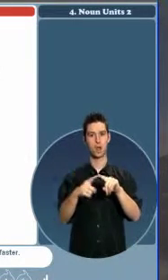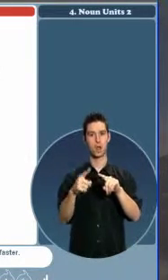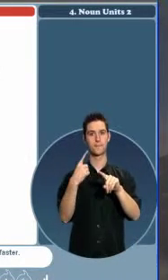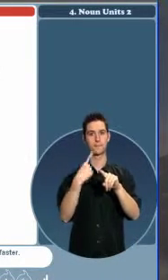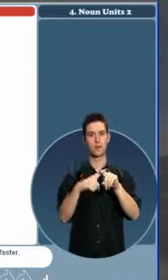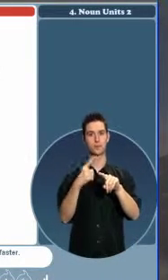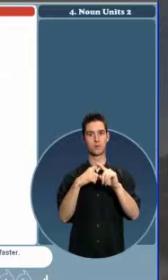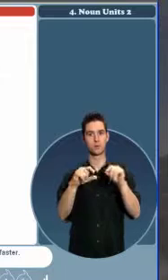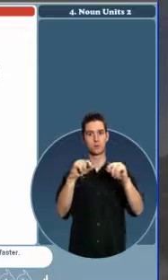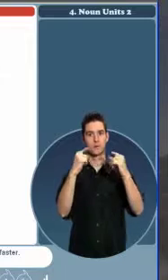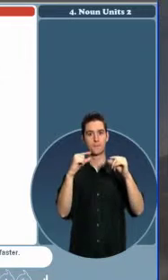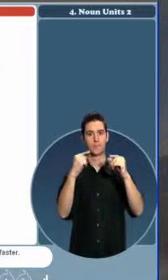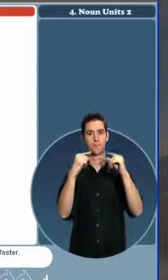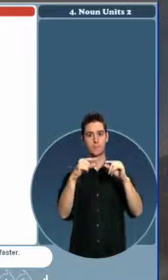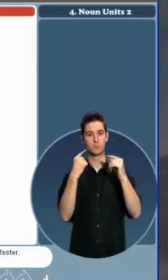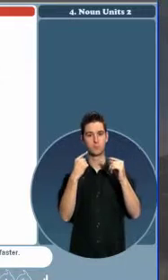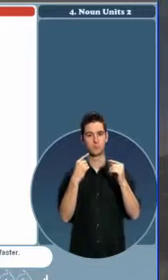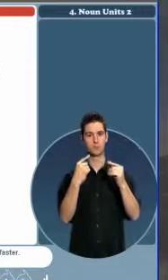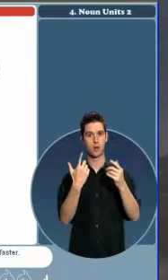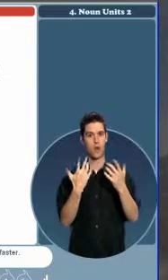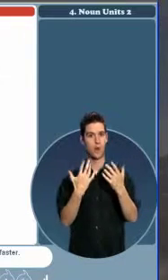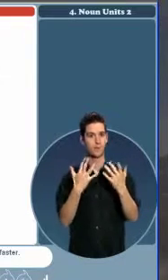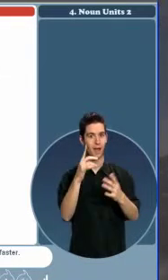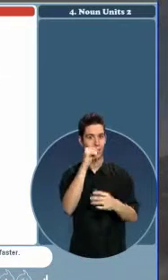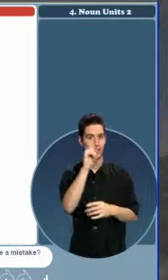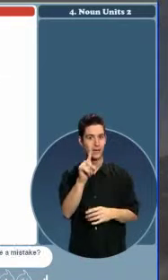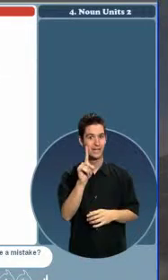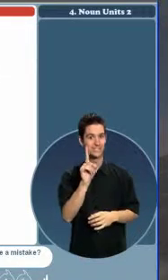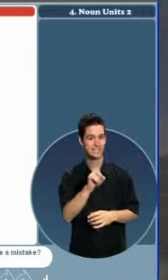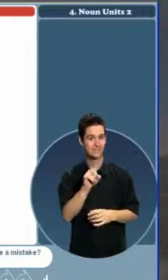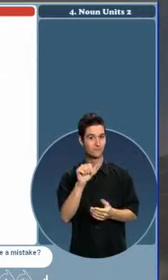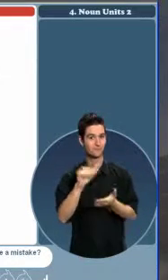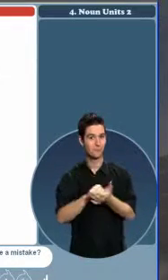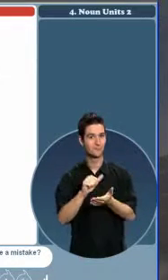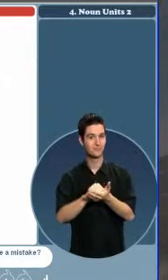They will appear slowly at first and then get faster.